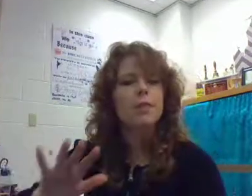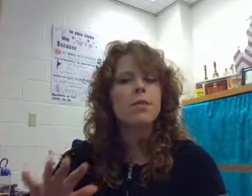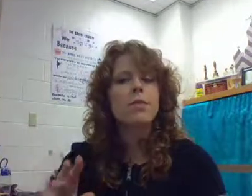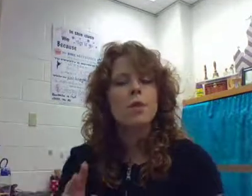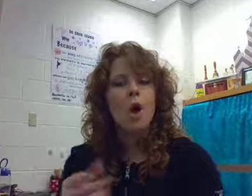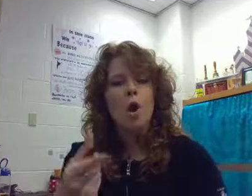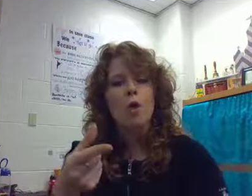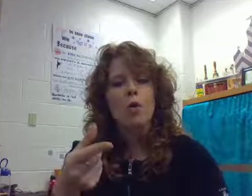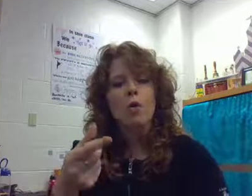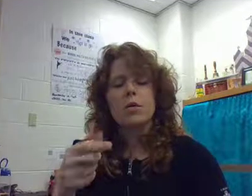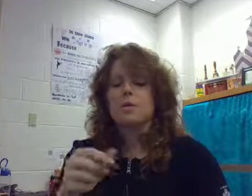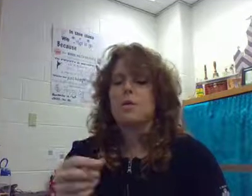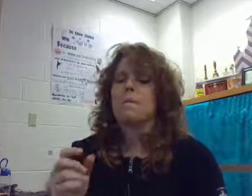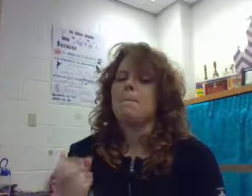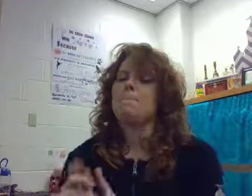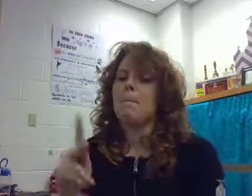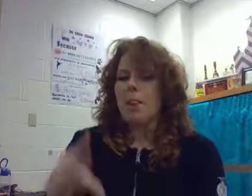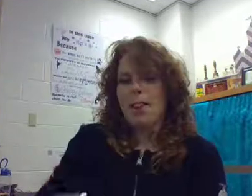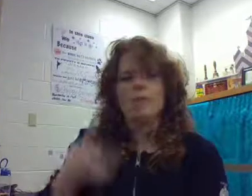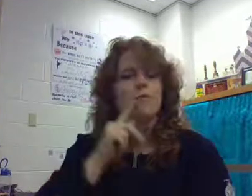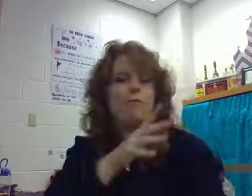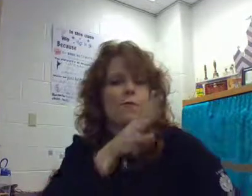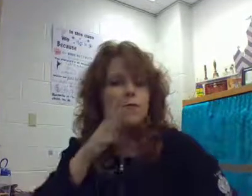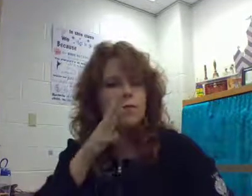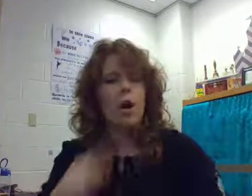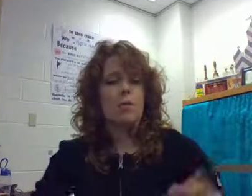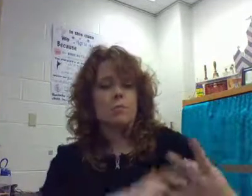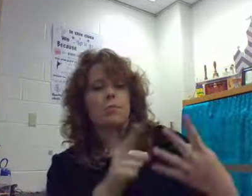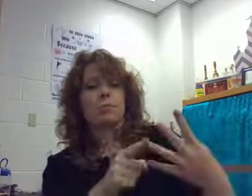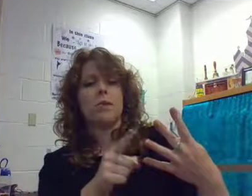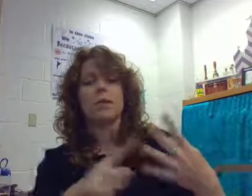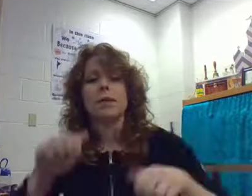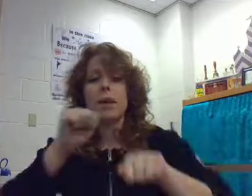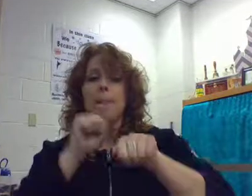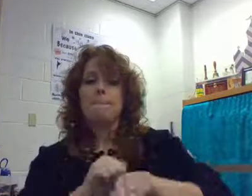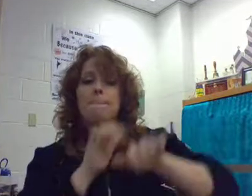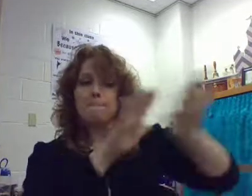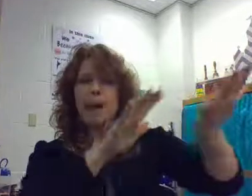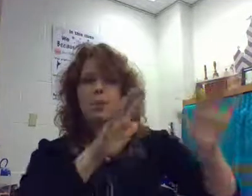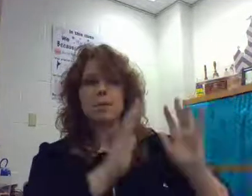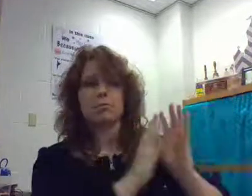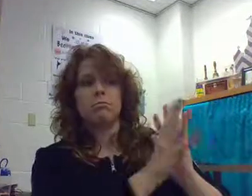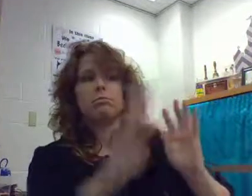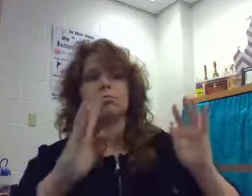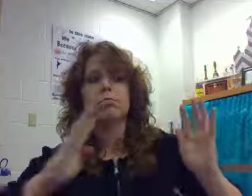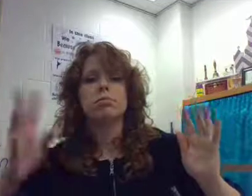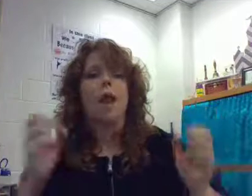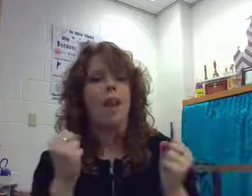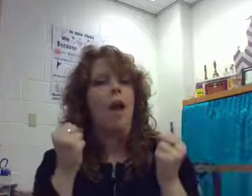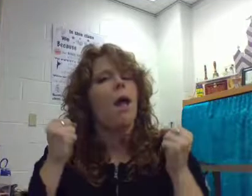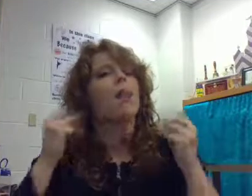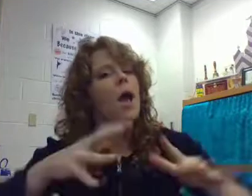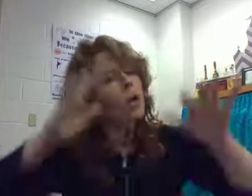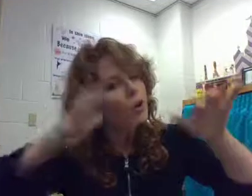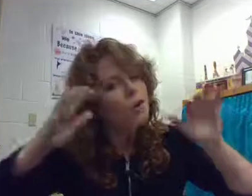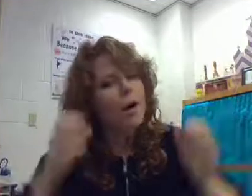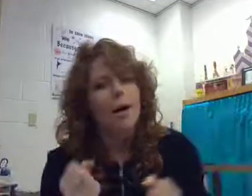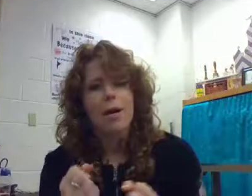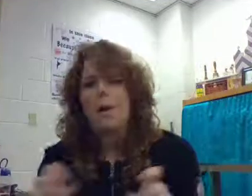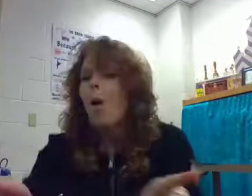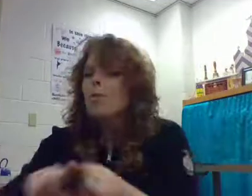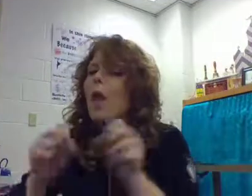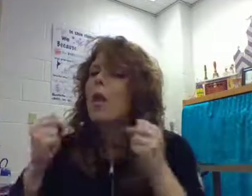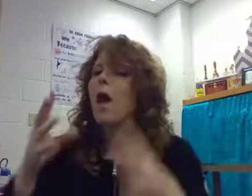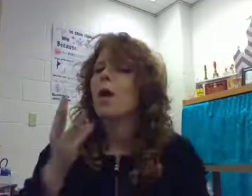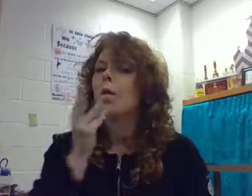Some American Indians also lived in the mountain ranges. The mountains of North America get lots of rain and snow. The tops of the mountains have little